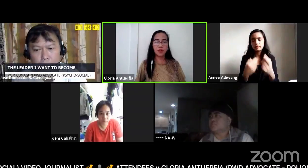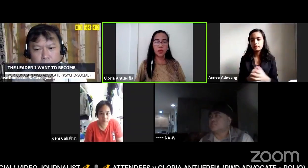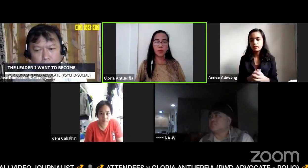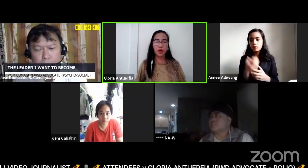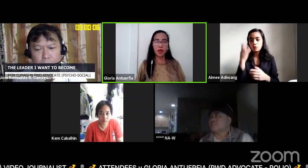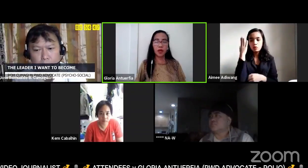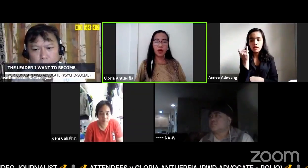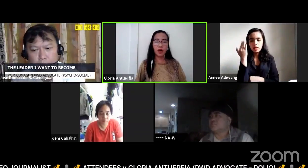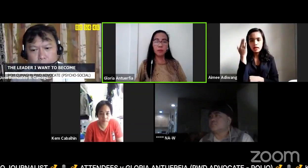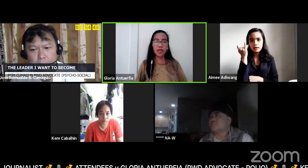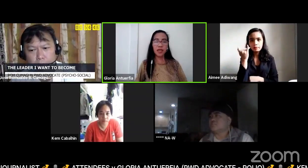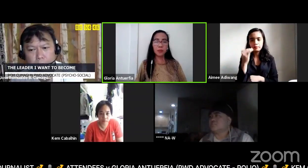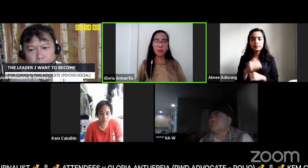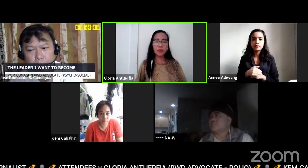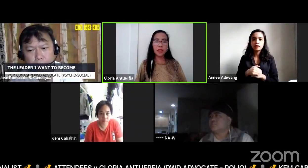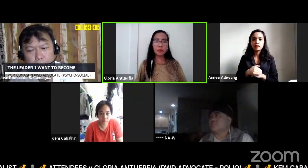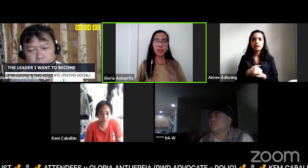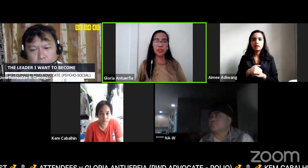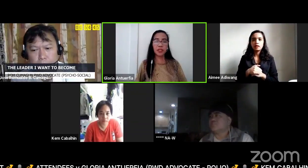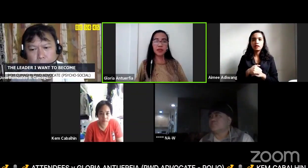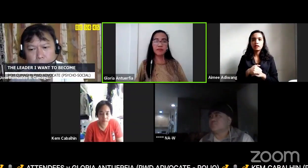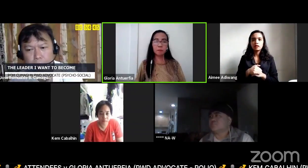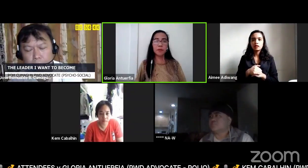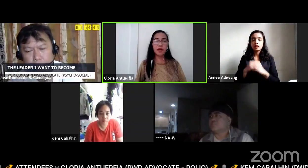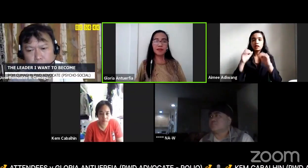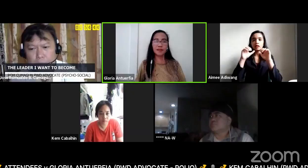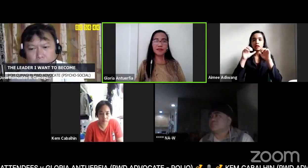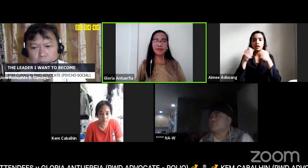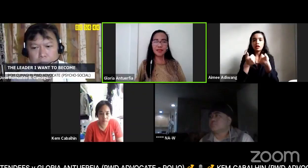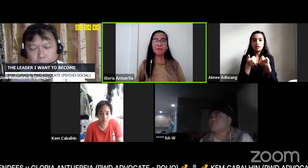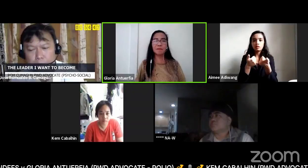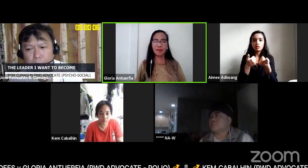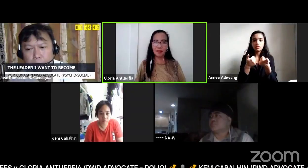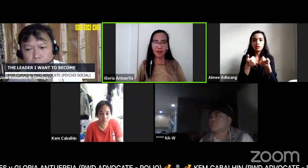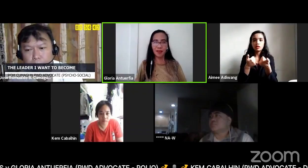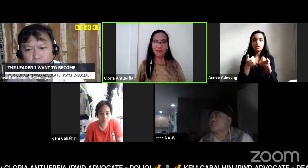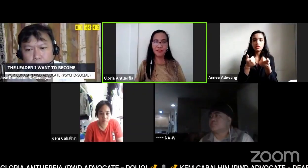because being a participant,